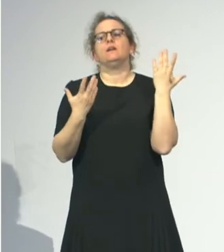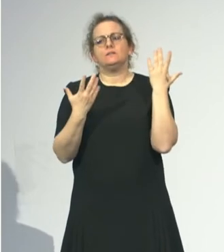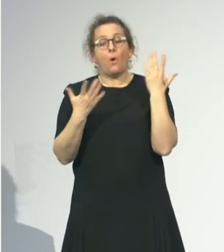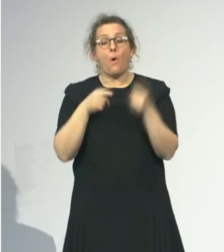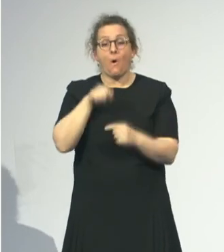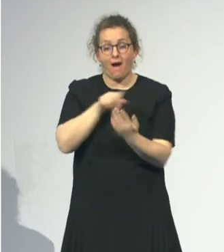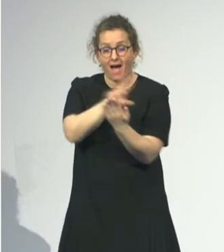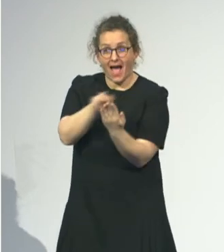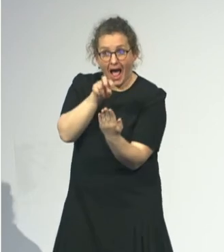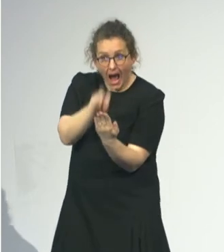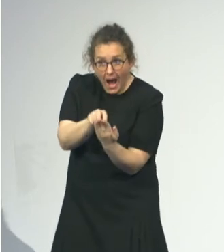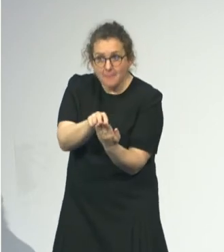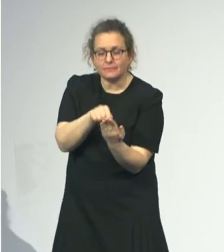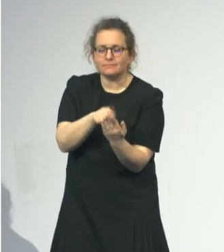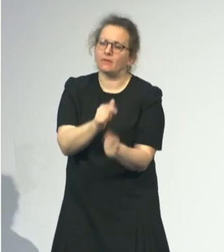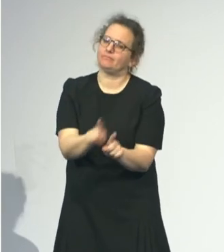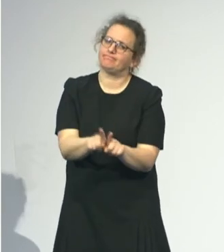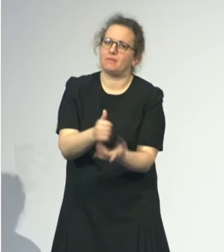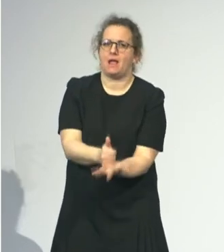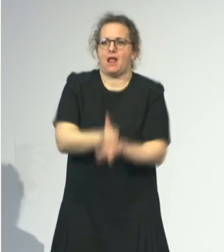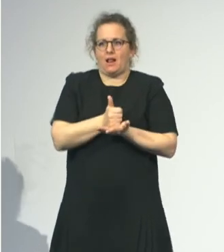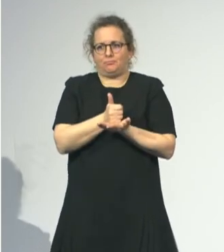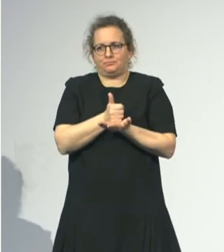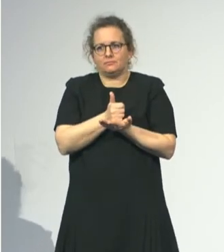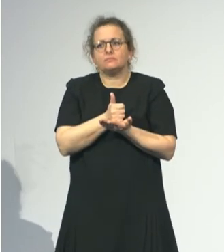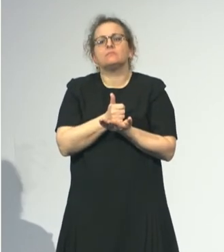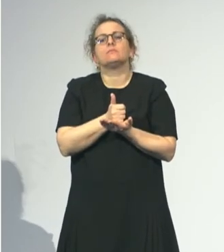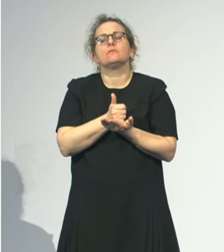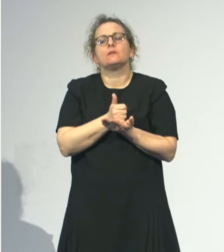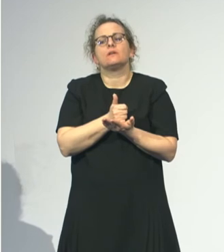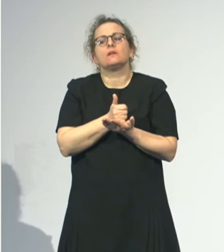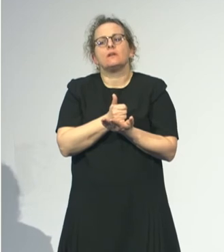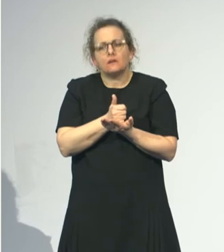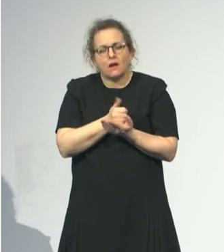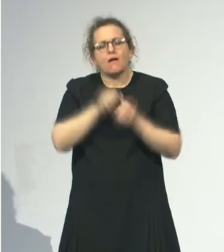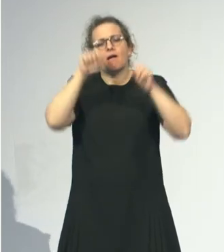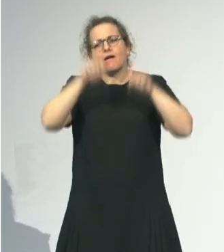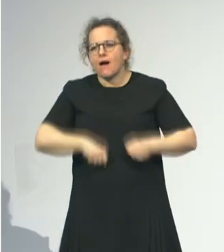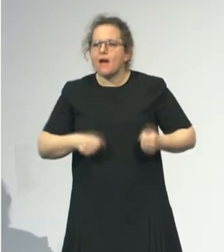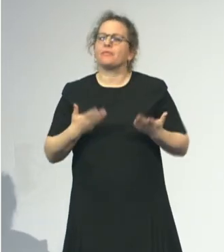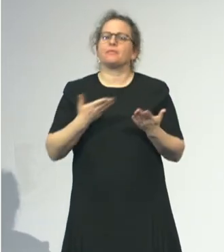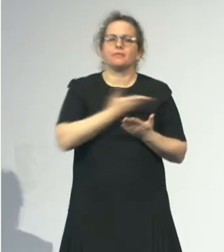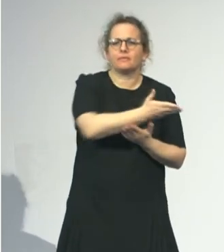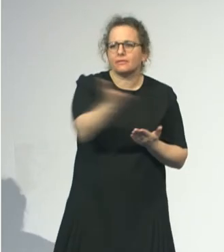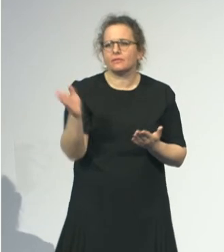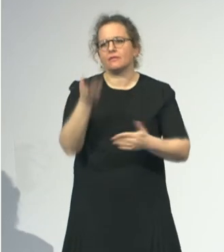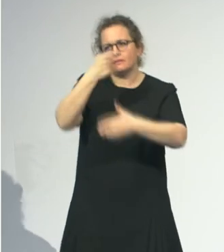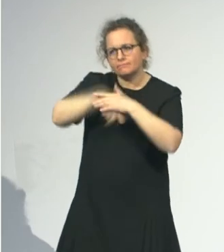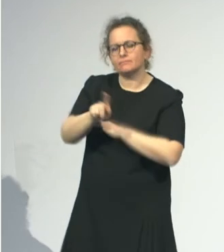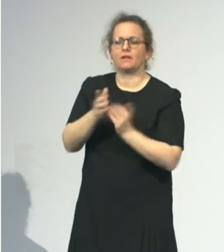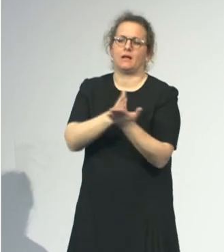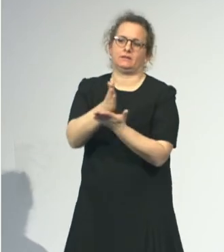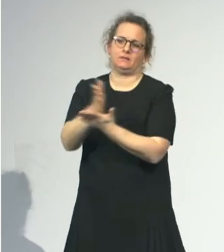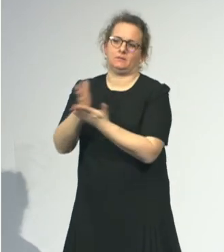mobile app, it has the gratuity as one of the accessibilities. So people, when look for a place to